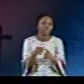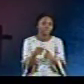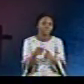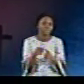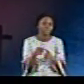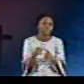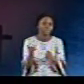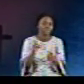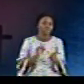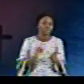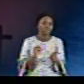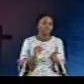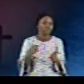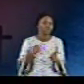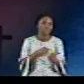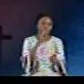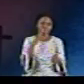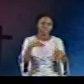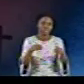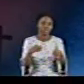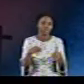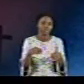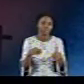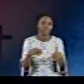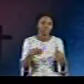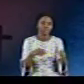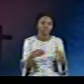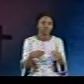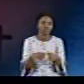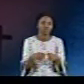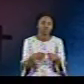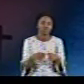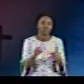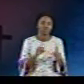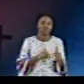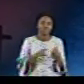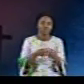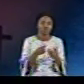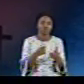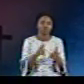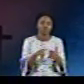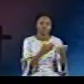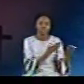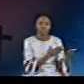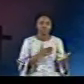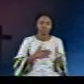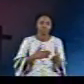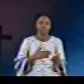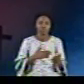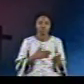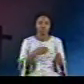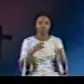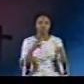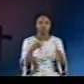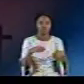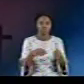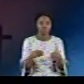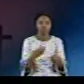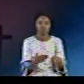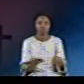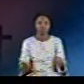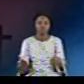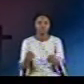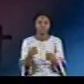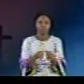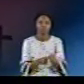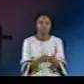market and i started packing my goods for my house where i'm living for swallow so every morning that i'm